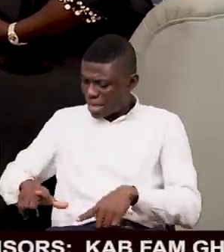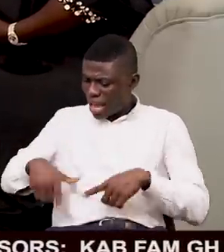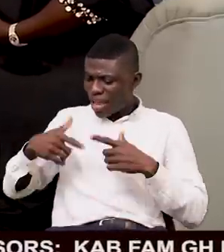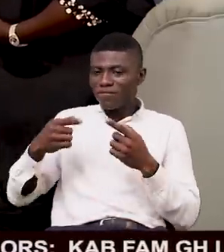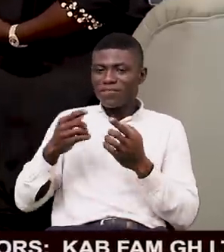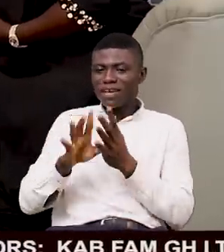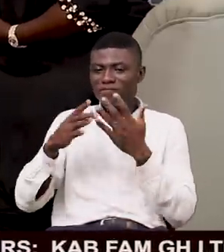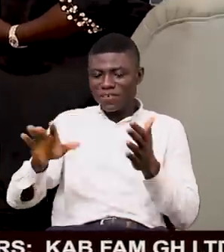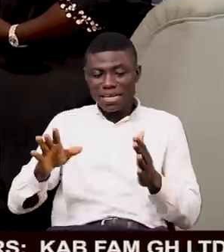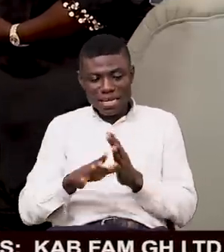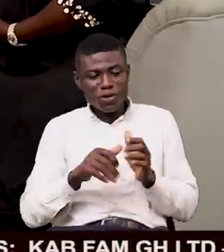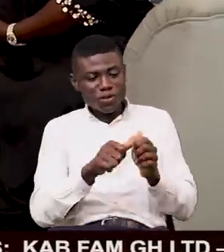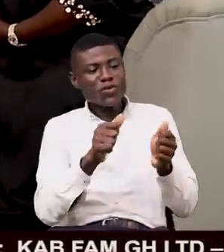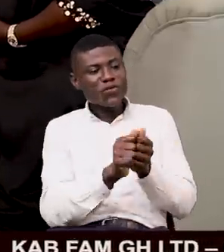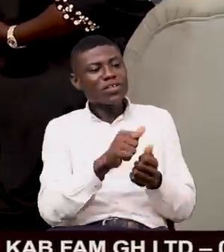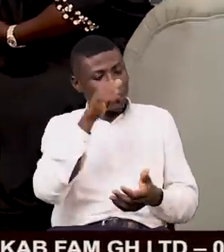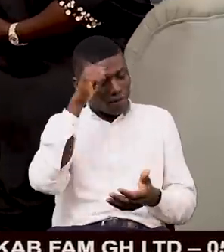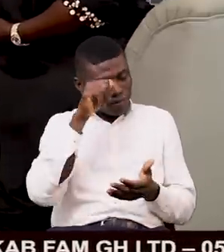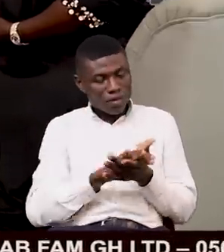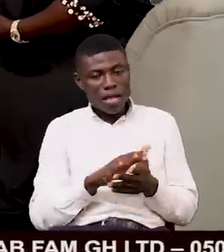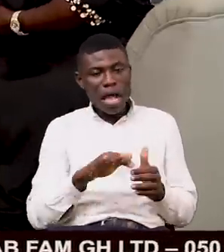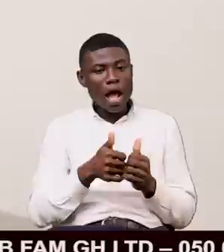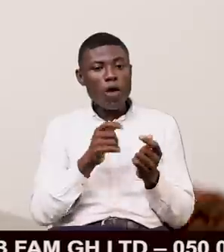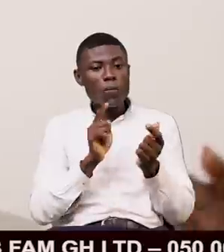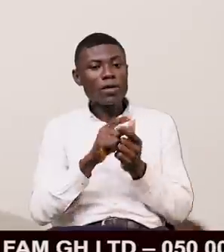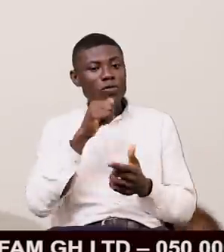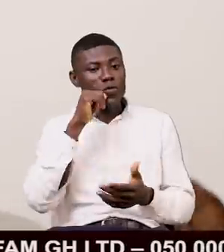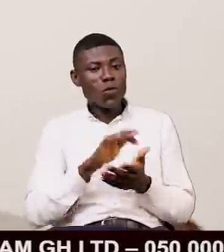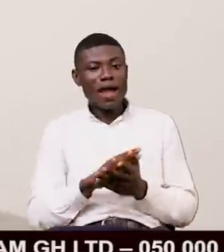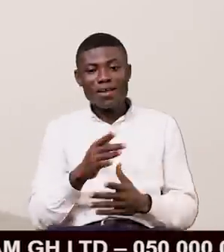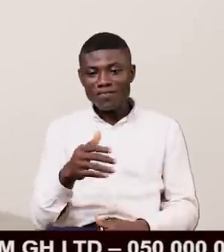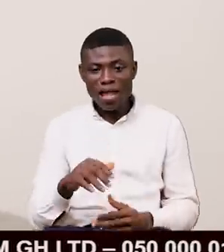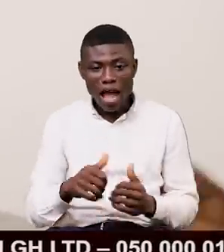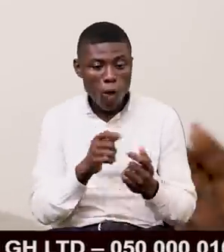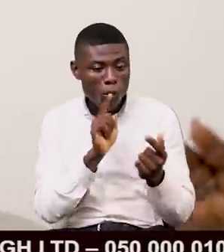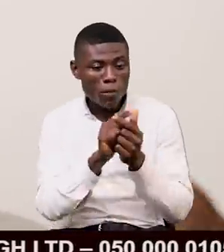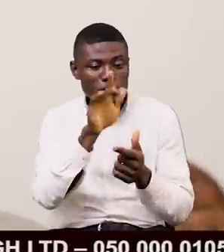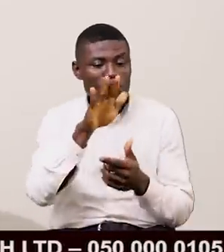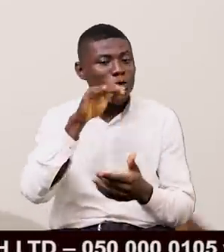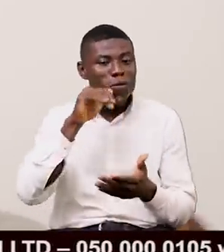Okay. Wo she piesie say